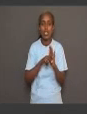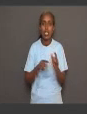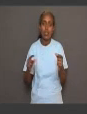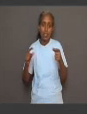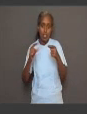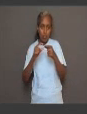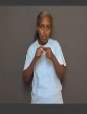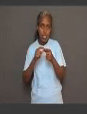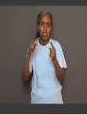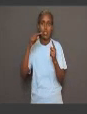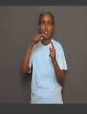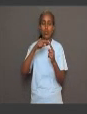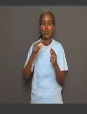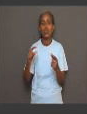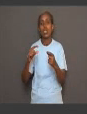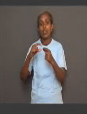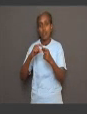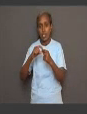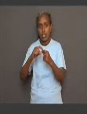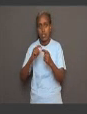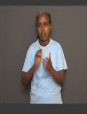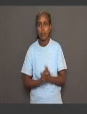infinity to infinity.